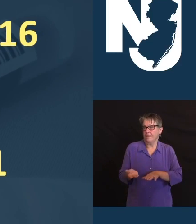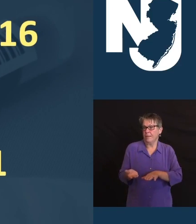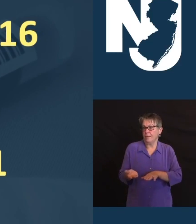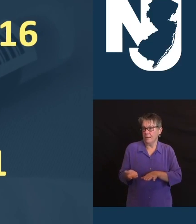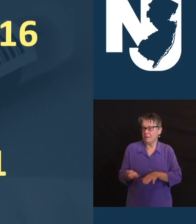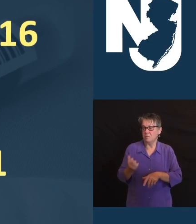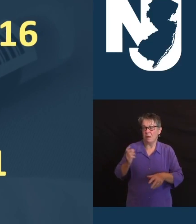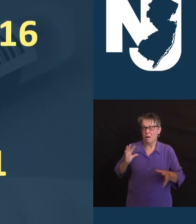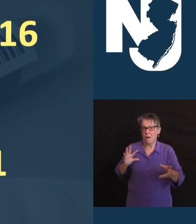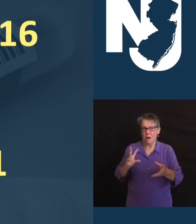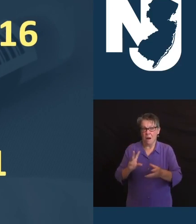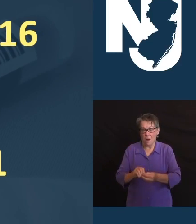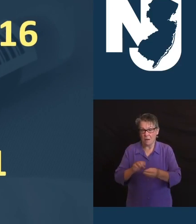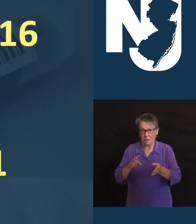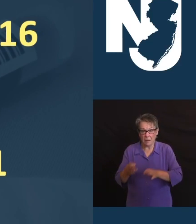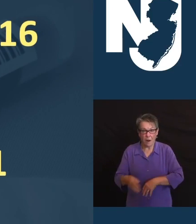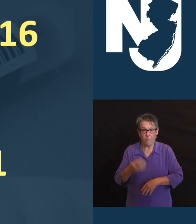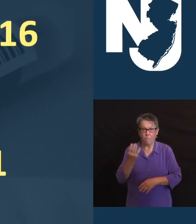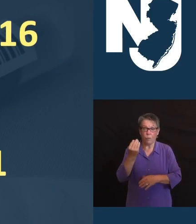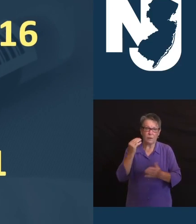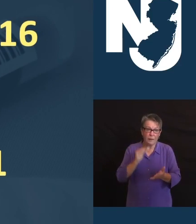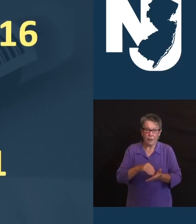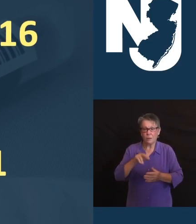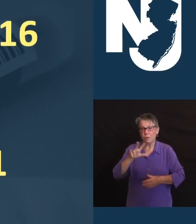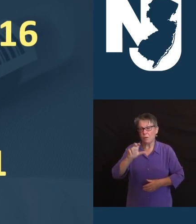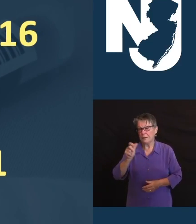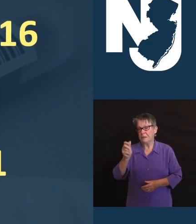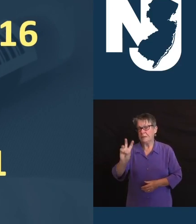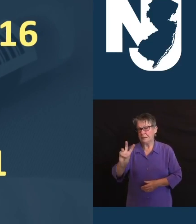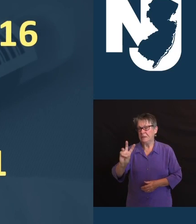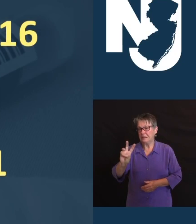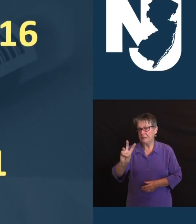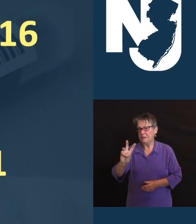14,316. The number of probable deaths remains at